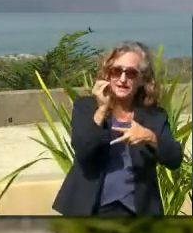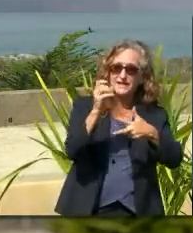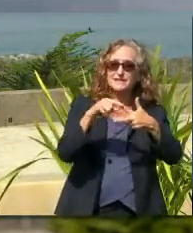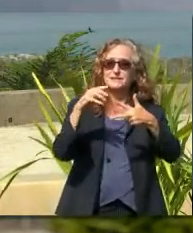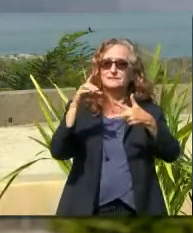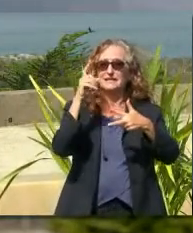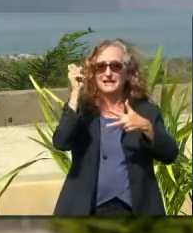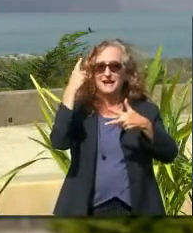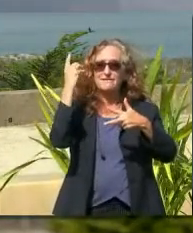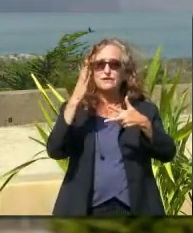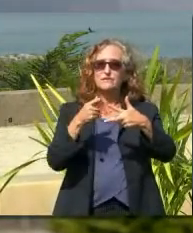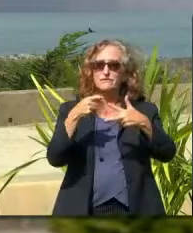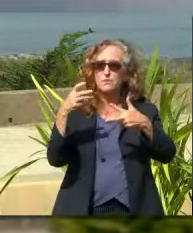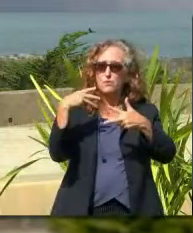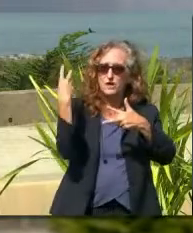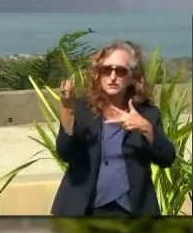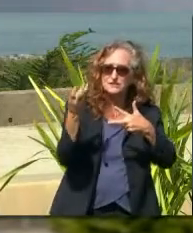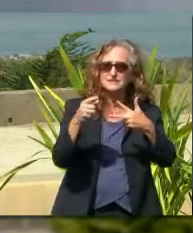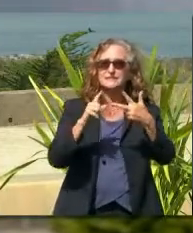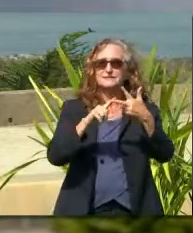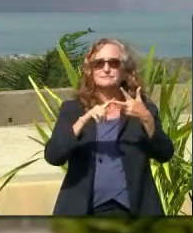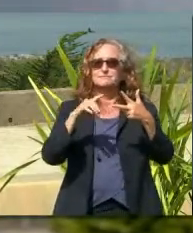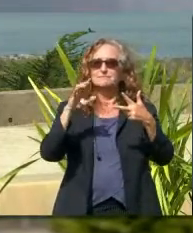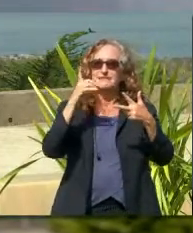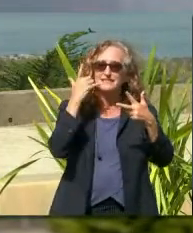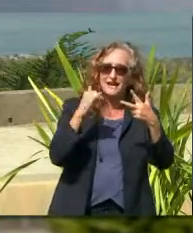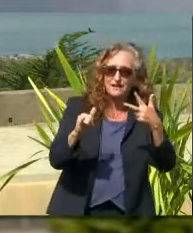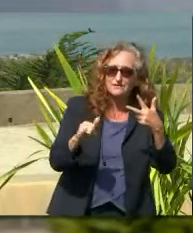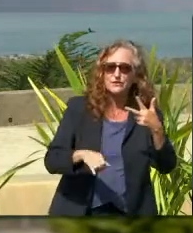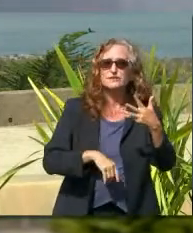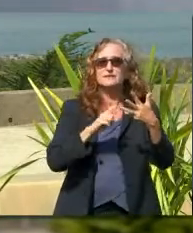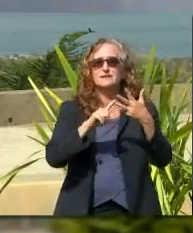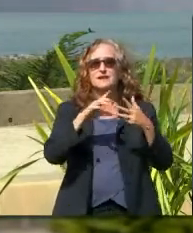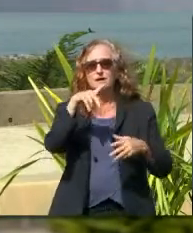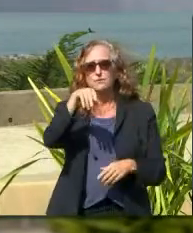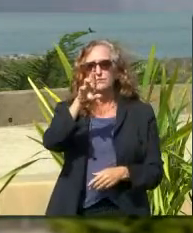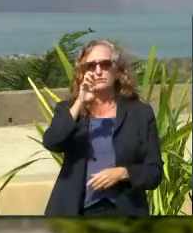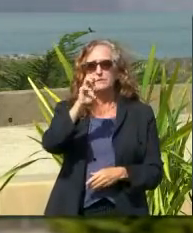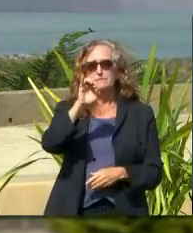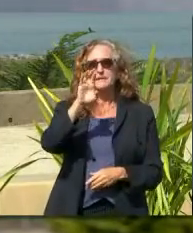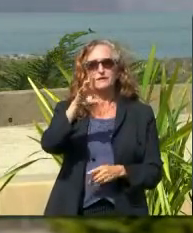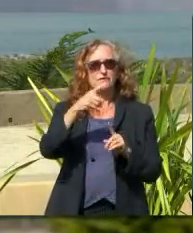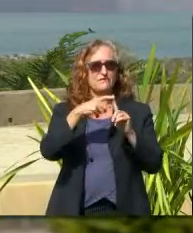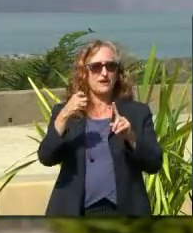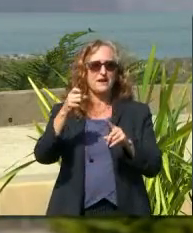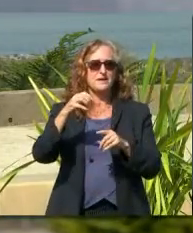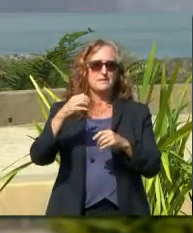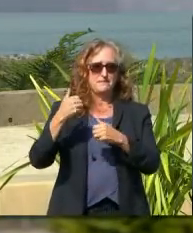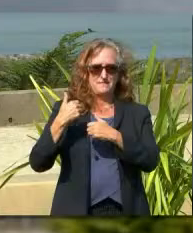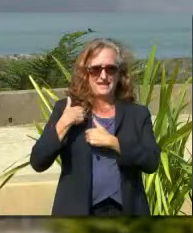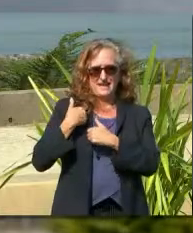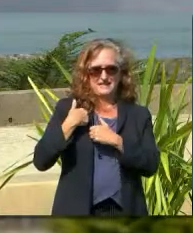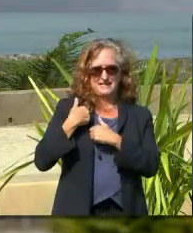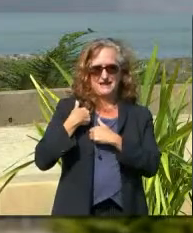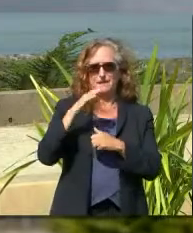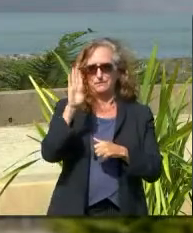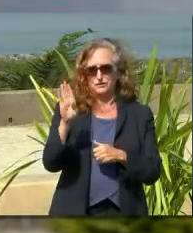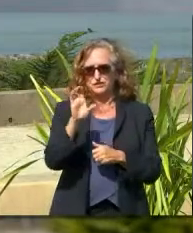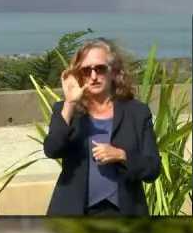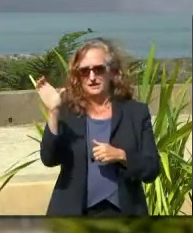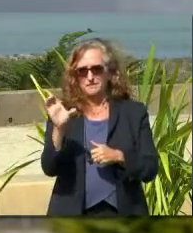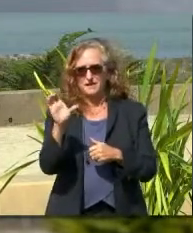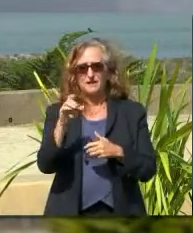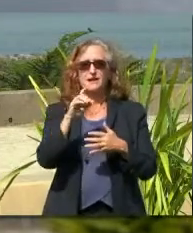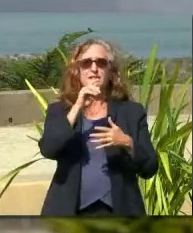of the British Columbia and our great governor is that they deeply care about what we need